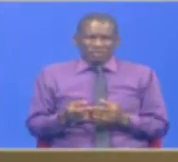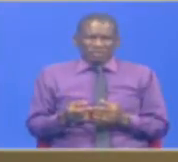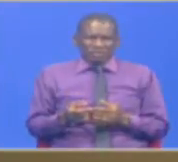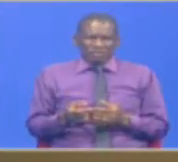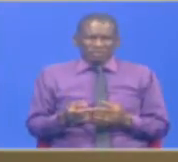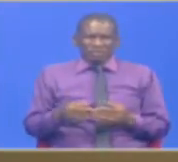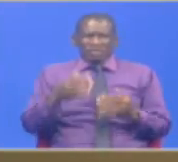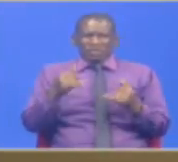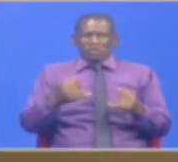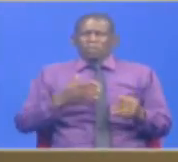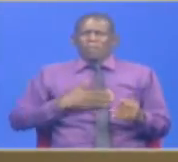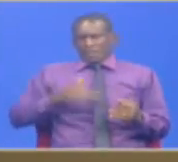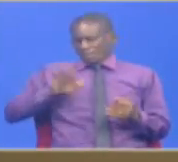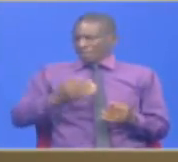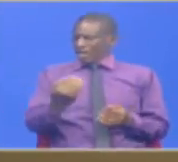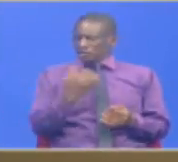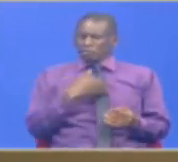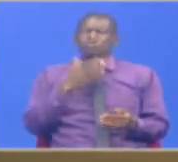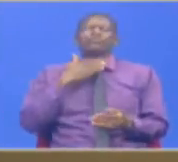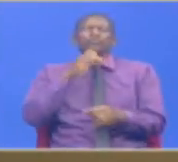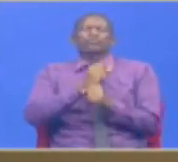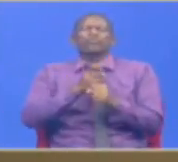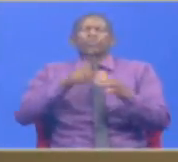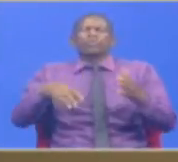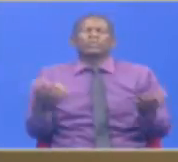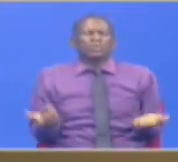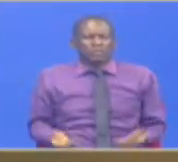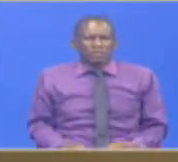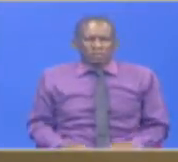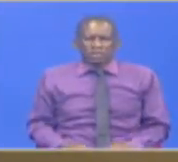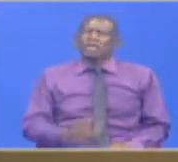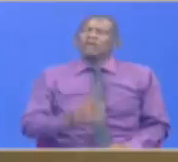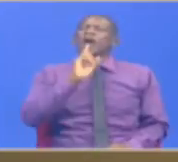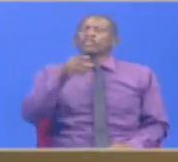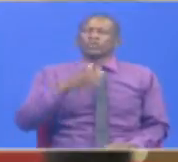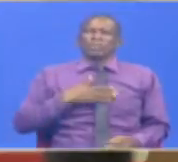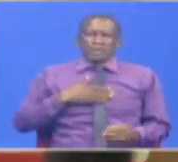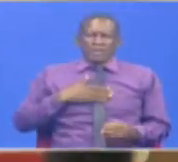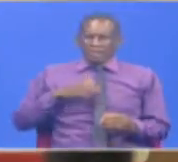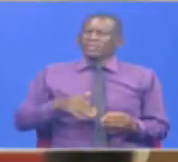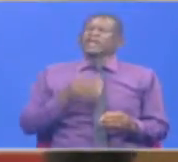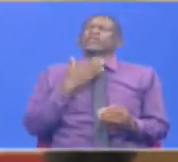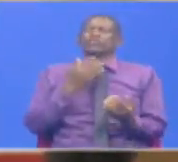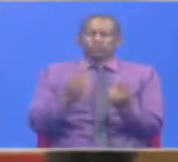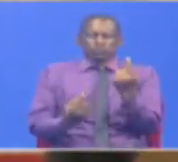So my mom asked me, what do you want to do? I told her, cooking.